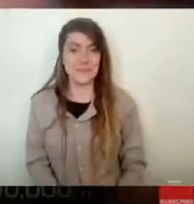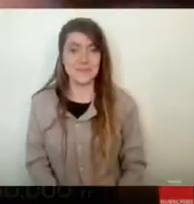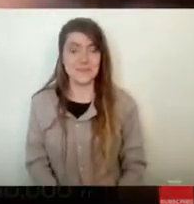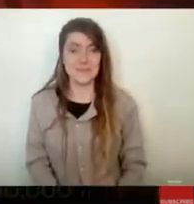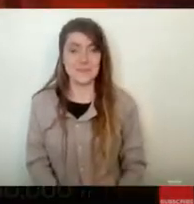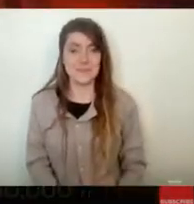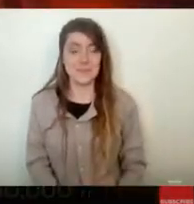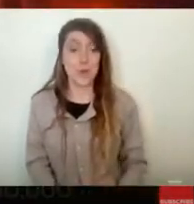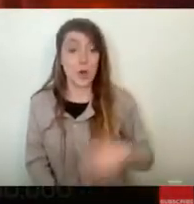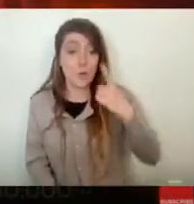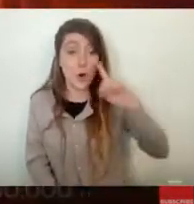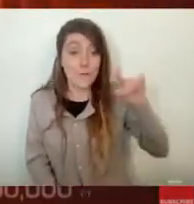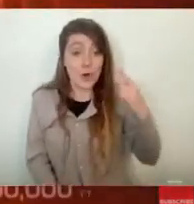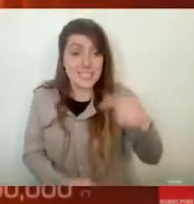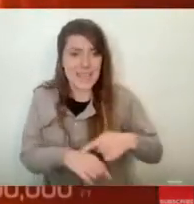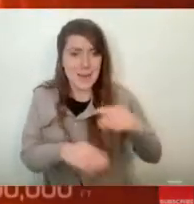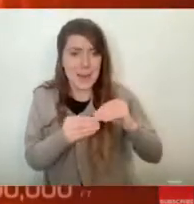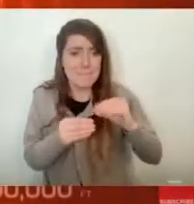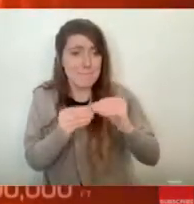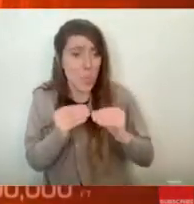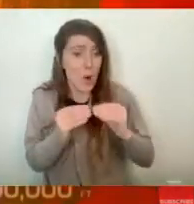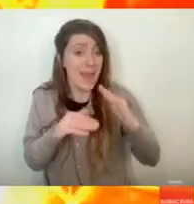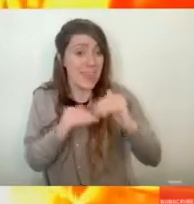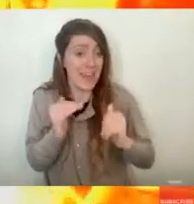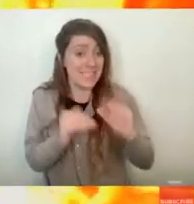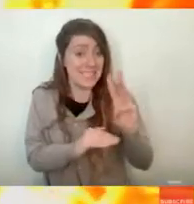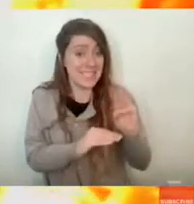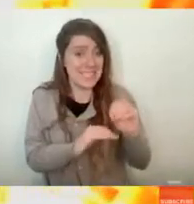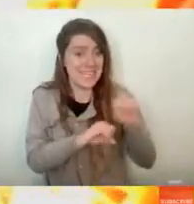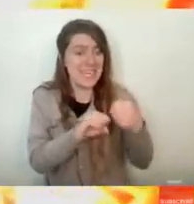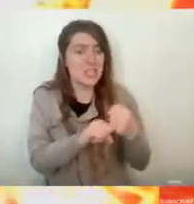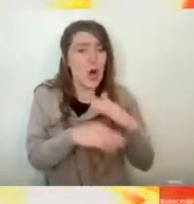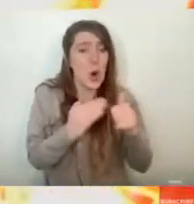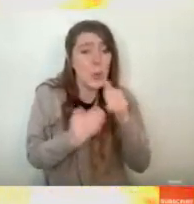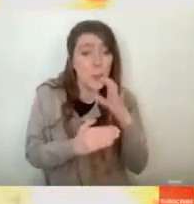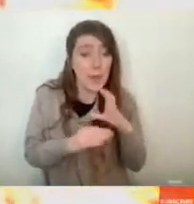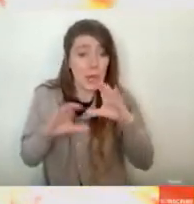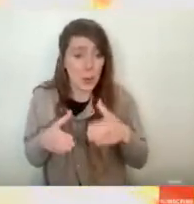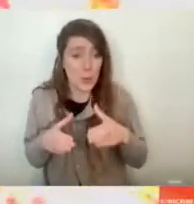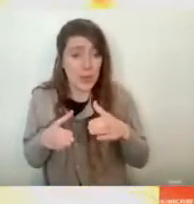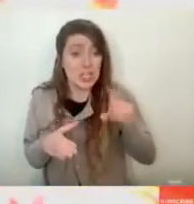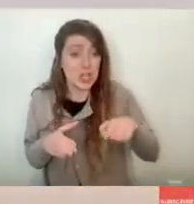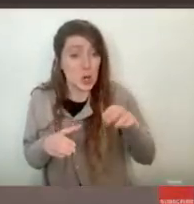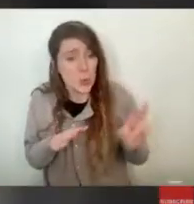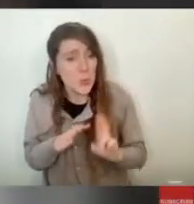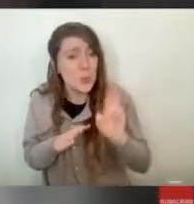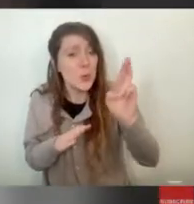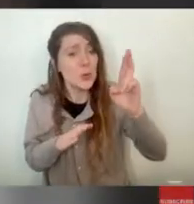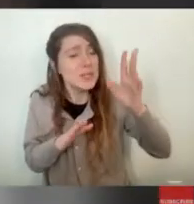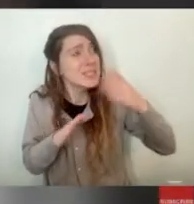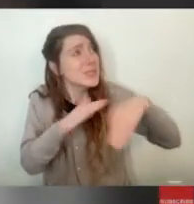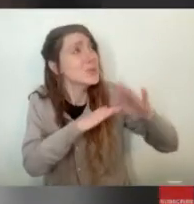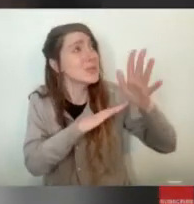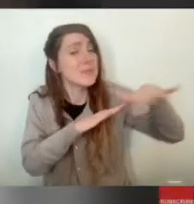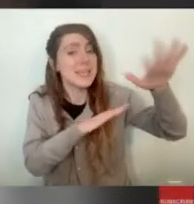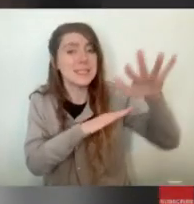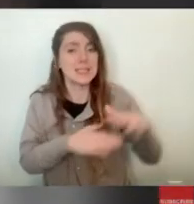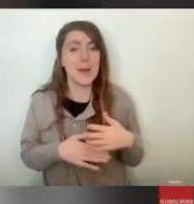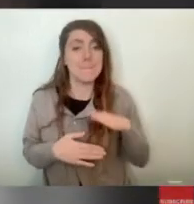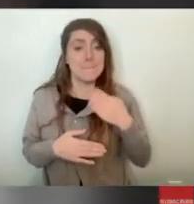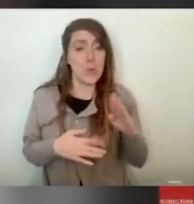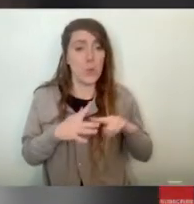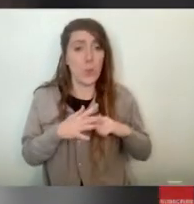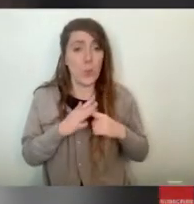Liftoff. For the first time in more than 60 years, an all-female crew is set to blast off into space. Blue Origin's